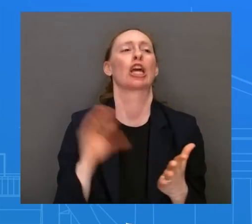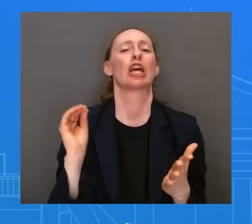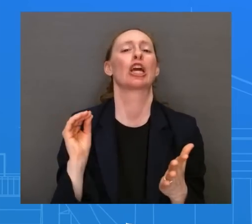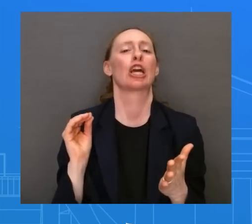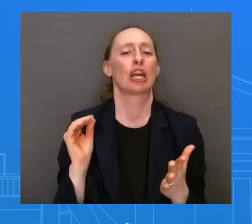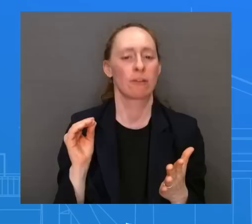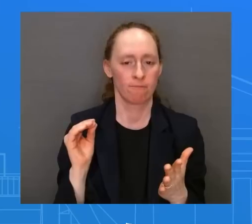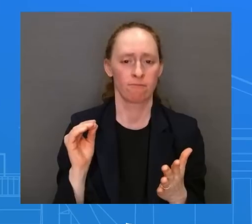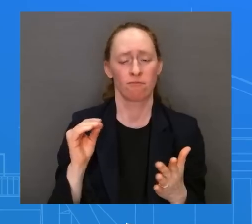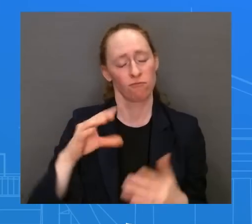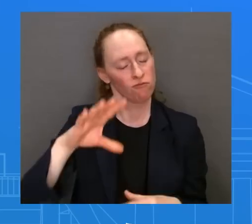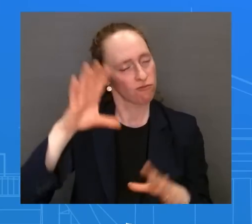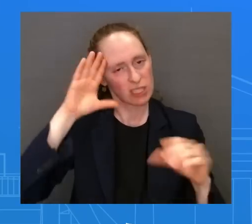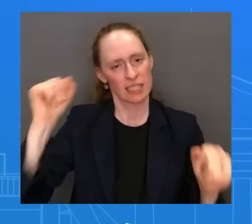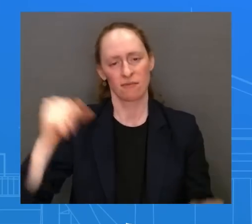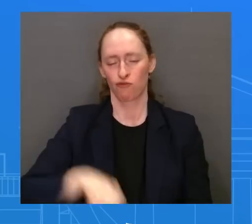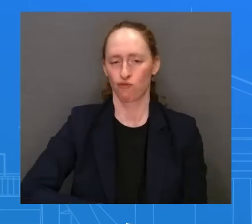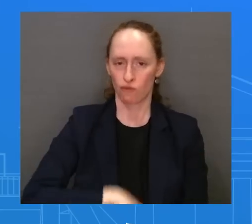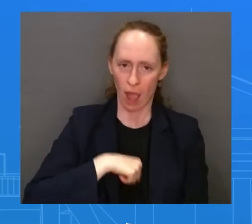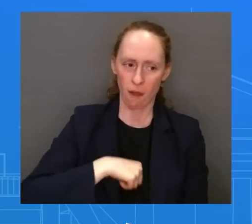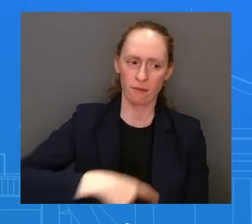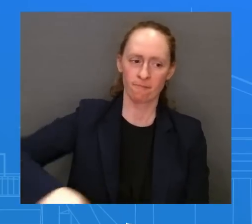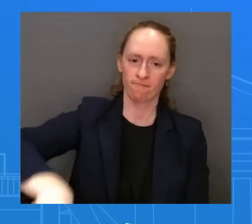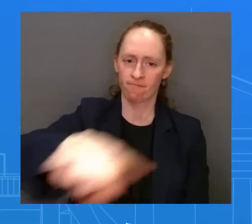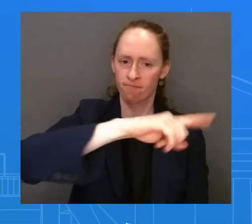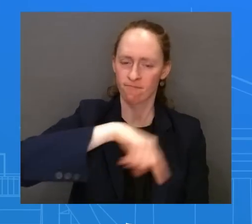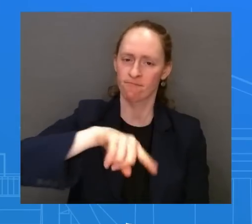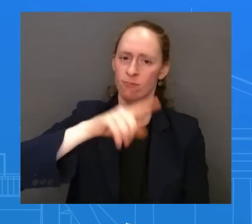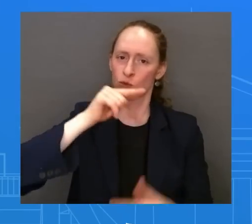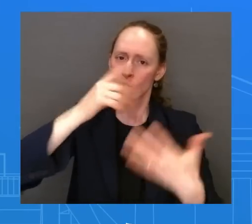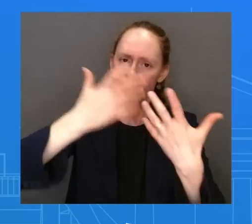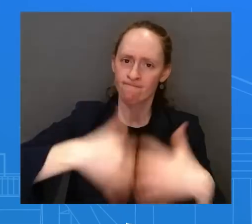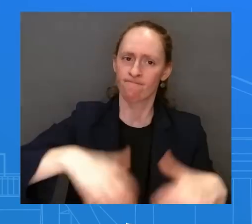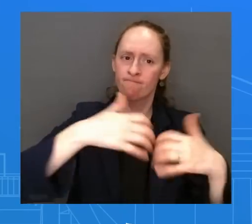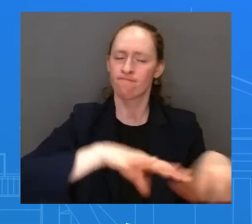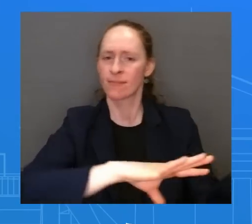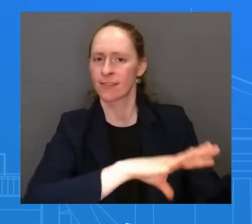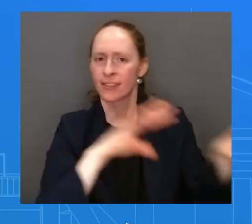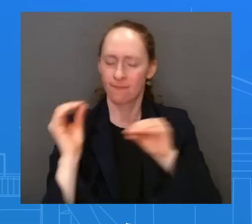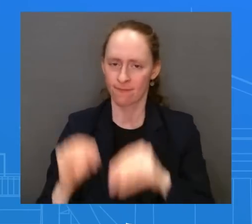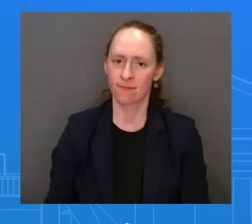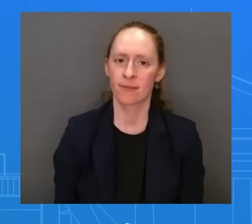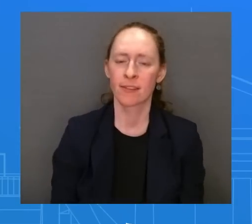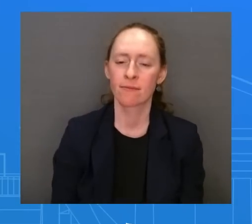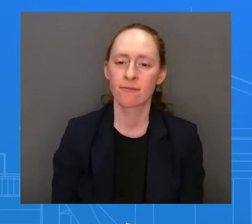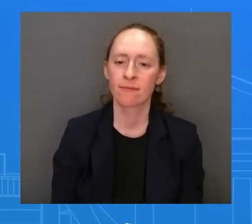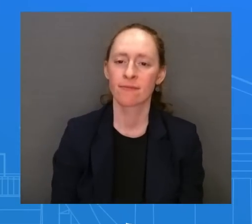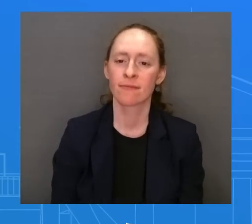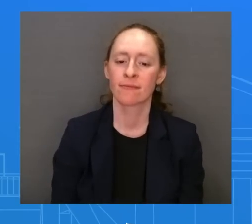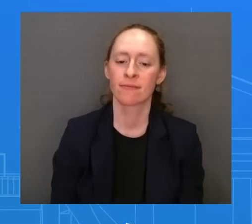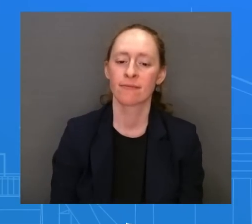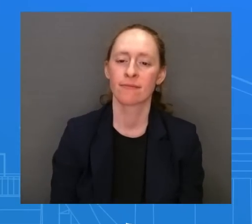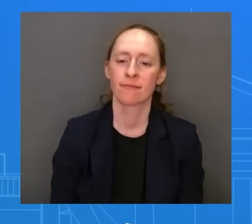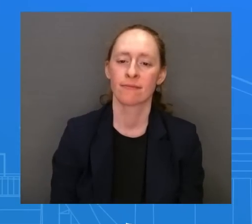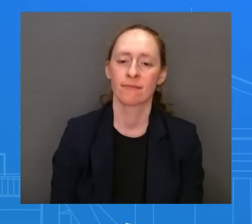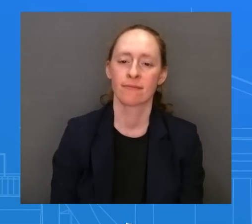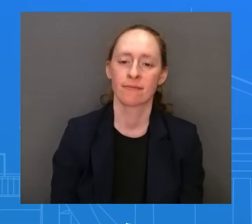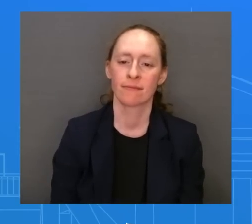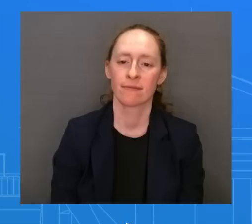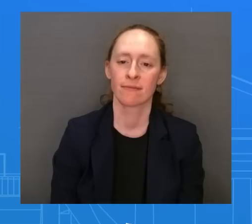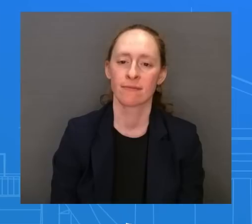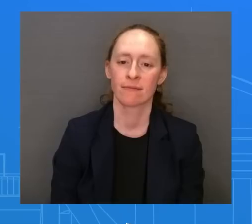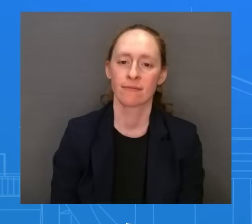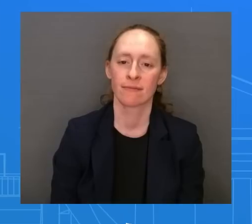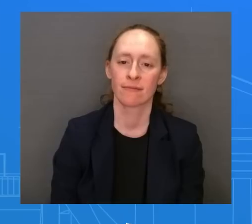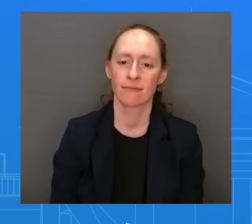withdrawal and just one last thing on the last page here you note that the speed and ease with which the Taliban took control of Afghanistan suggests that there was no scenario